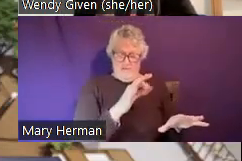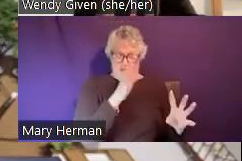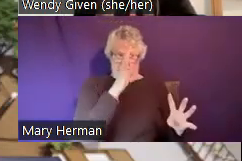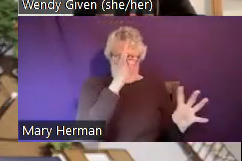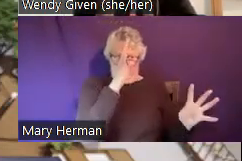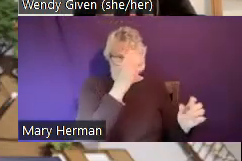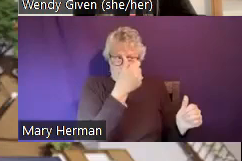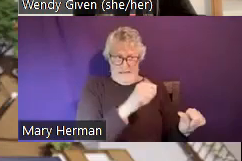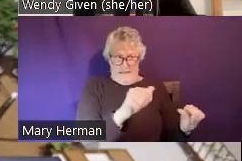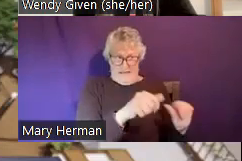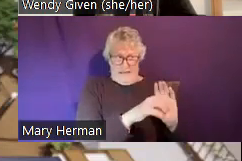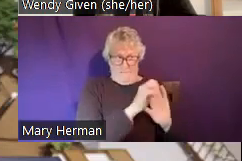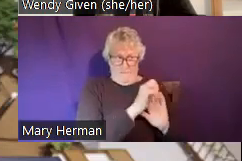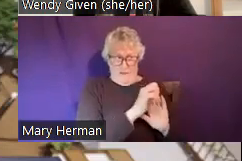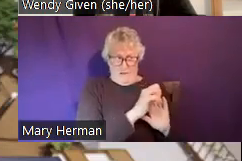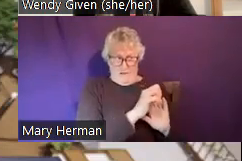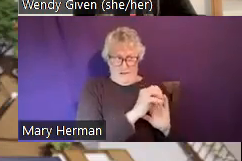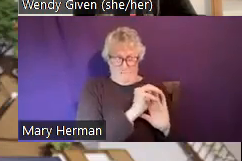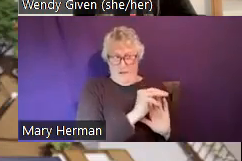but we can definitely